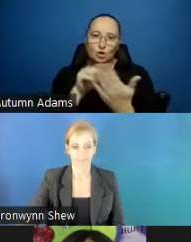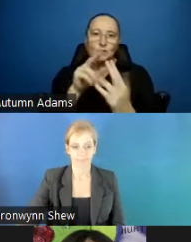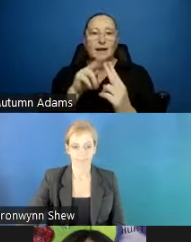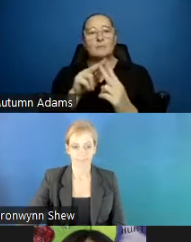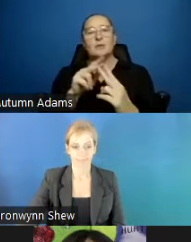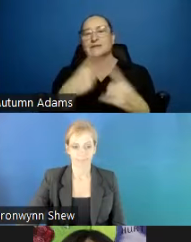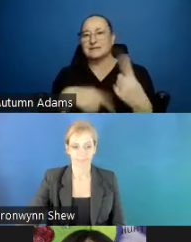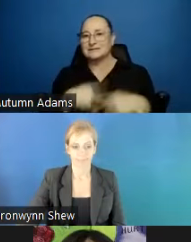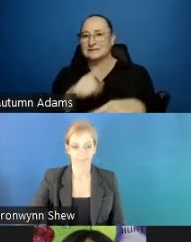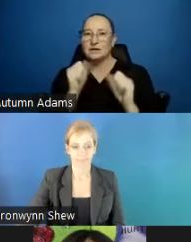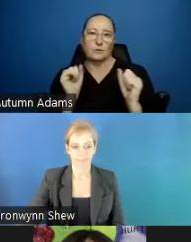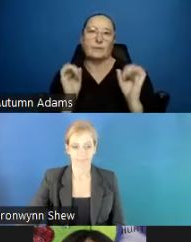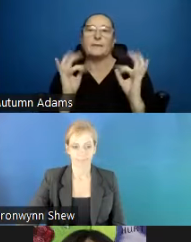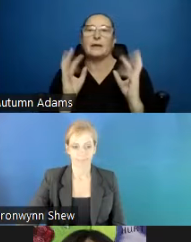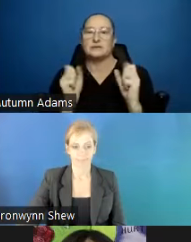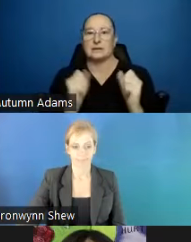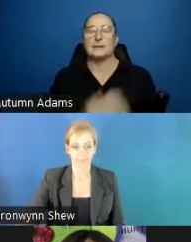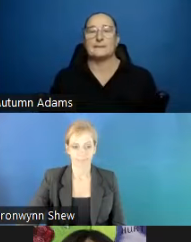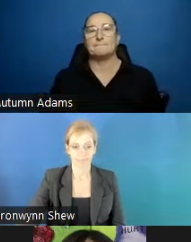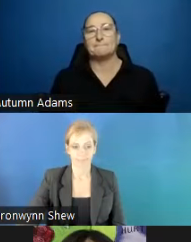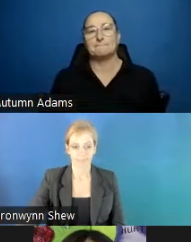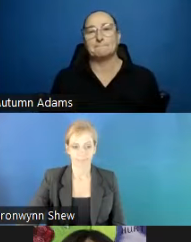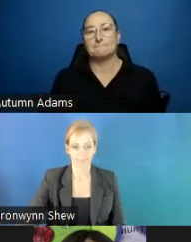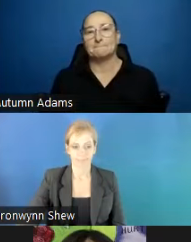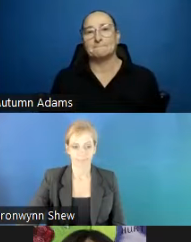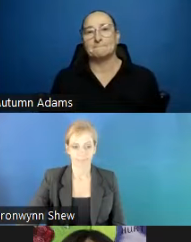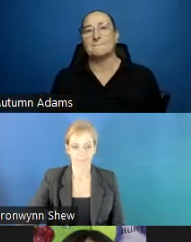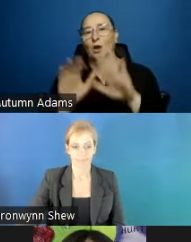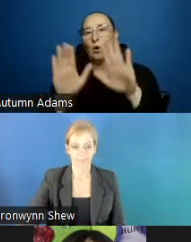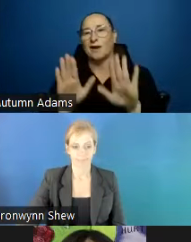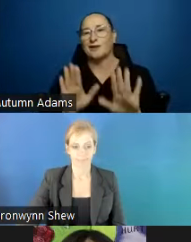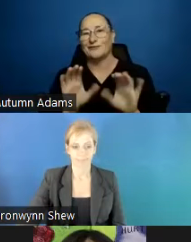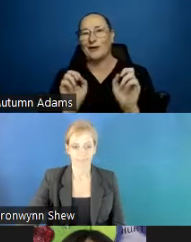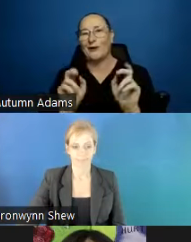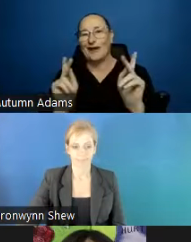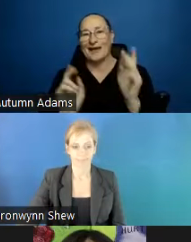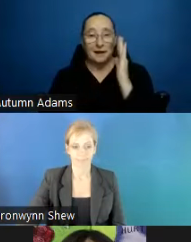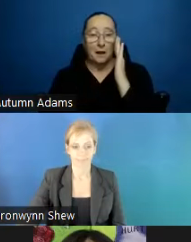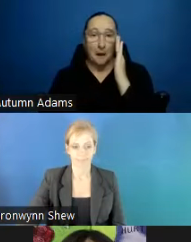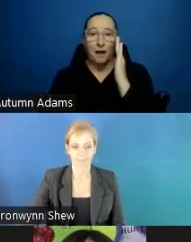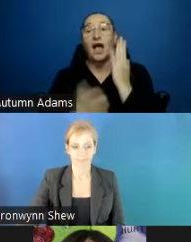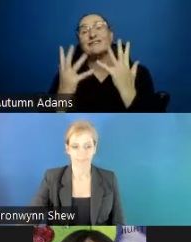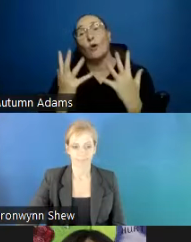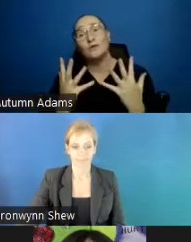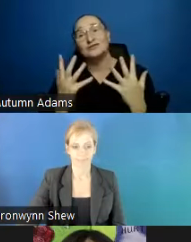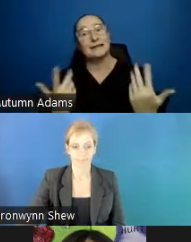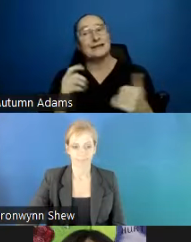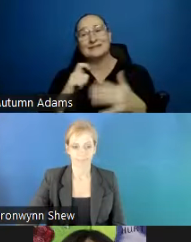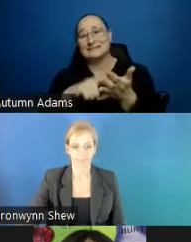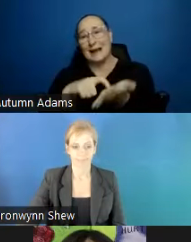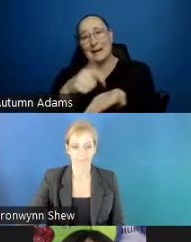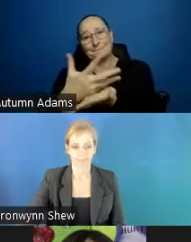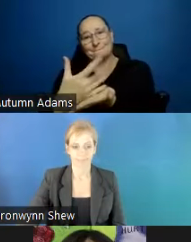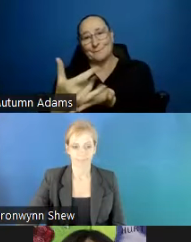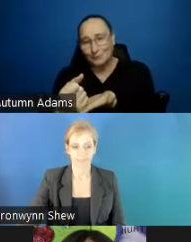Wonderful. Okay, well, unfortunately, that is all the time we have for questions. Thank you all so very much for